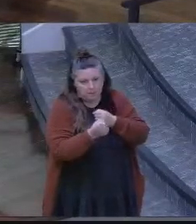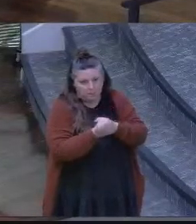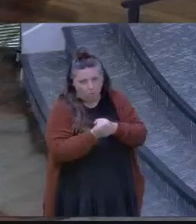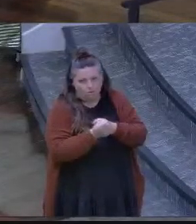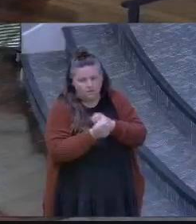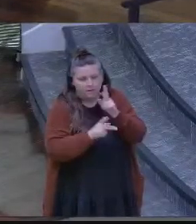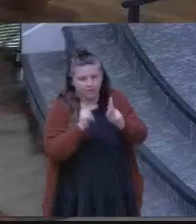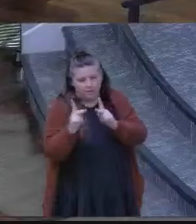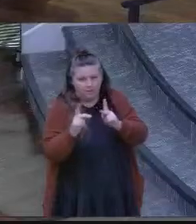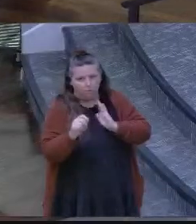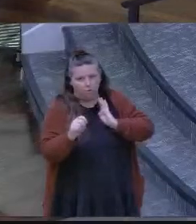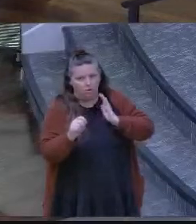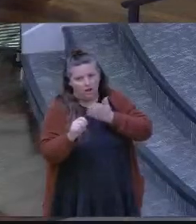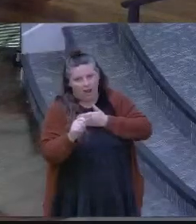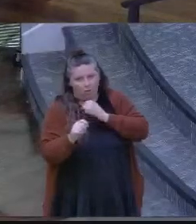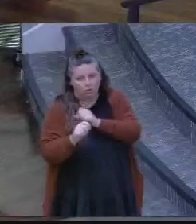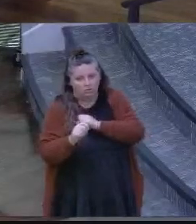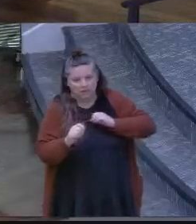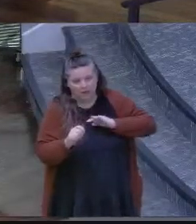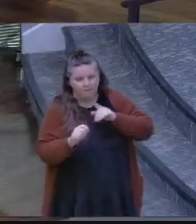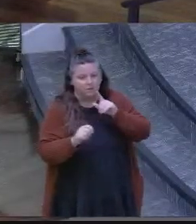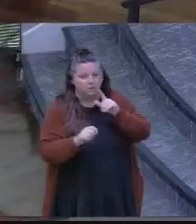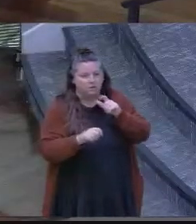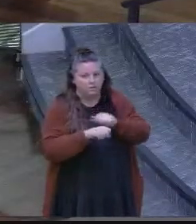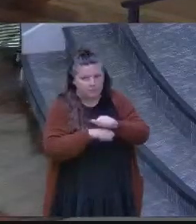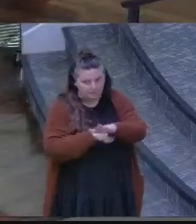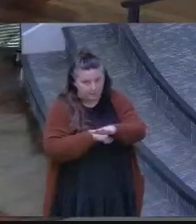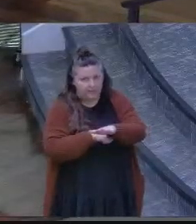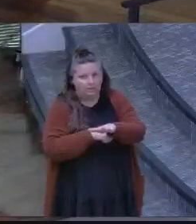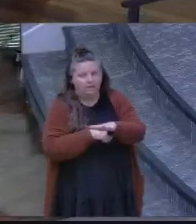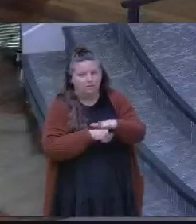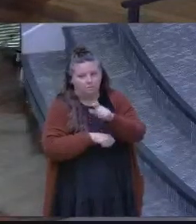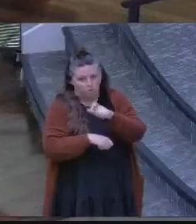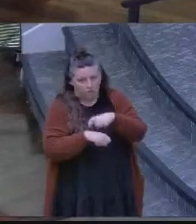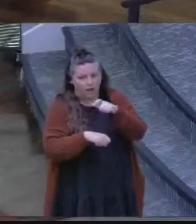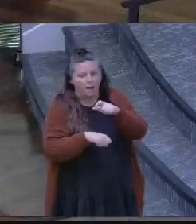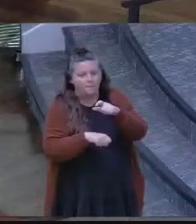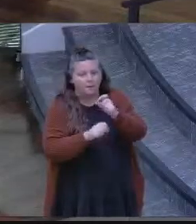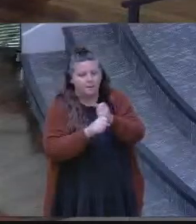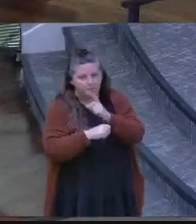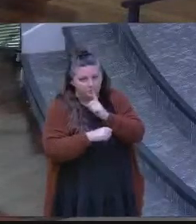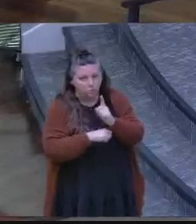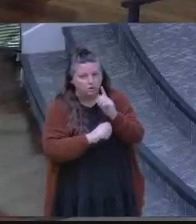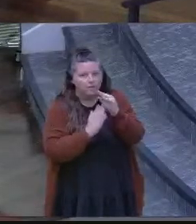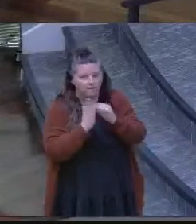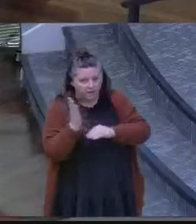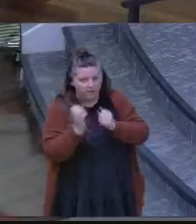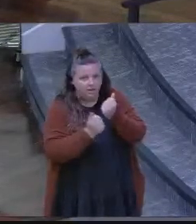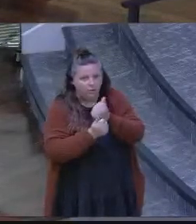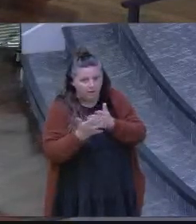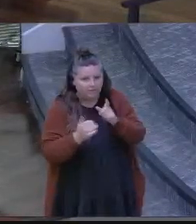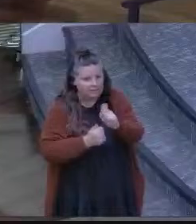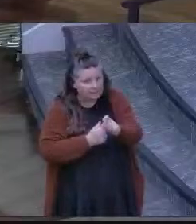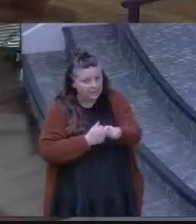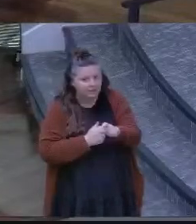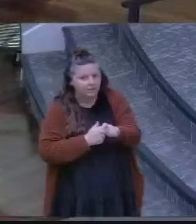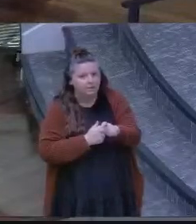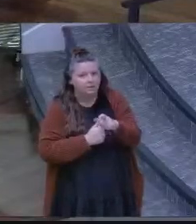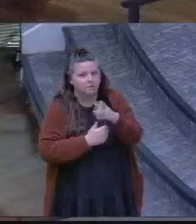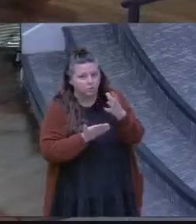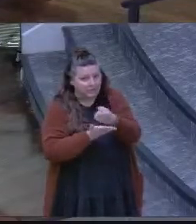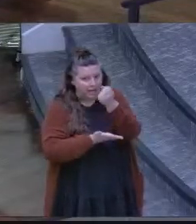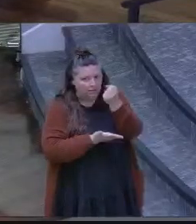the absences in a timely manner and ensuring that they've sort of filled out everything they need in order to get a substitute. They're